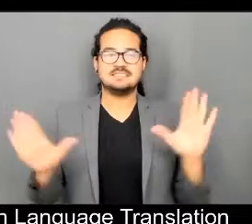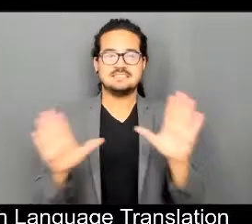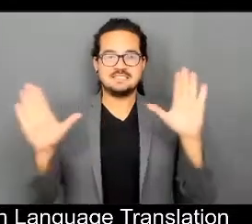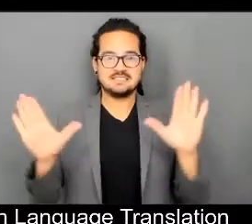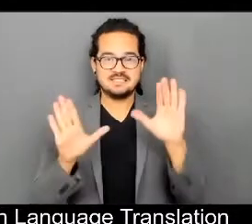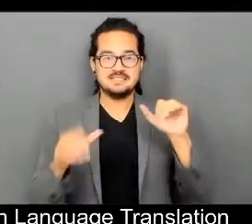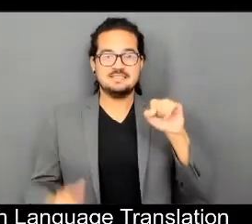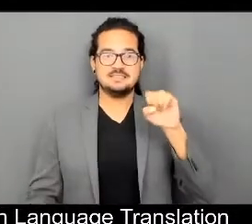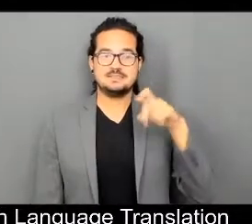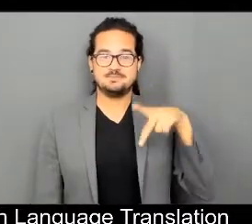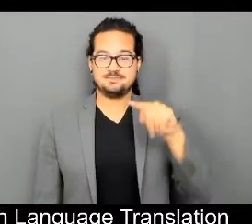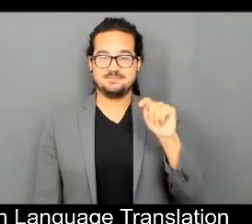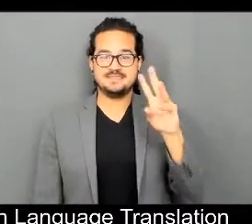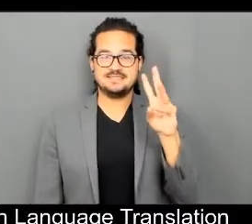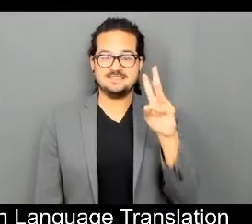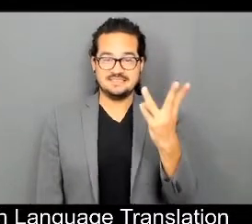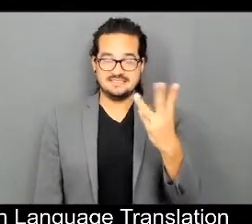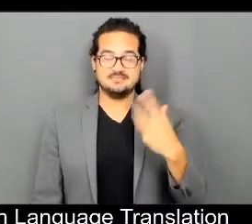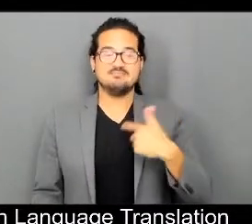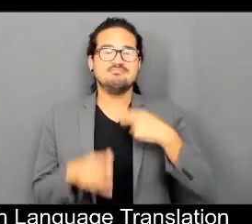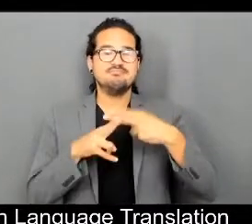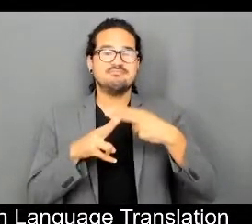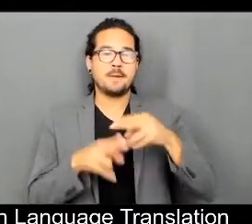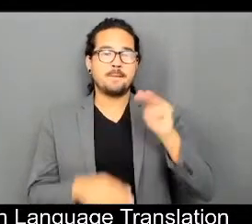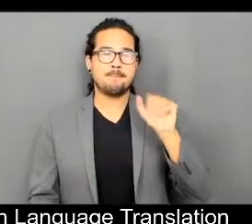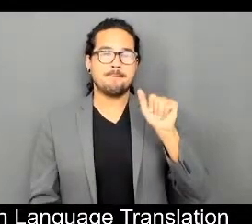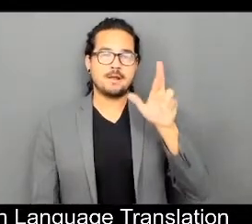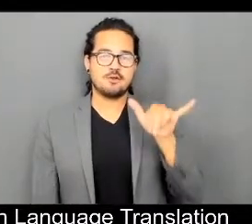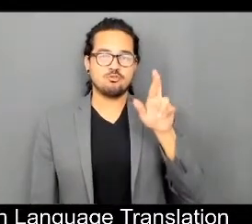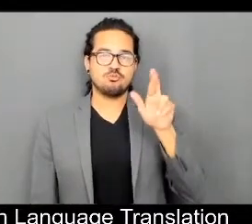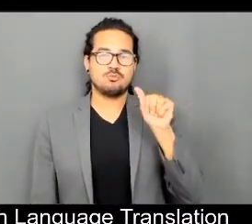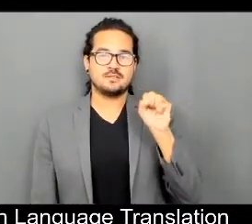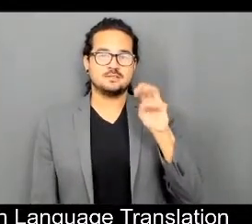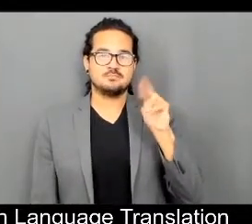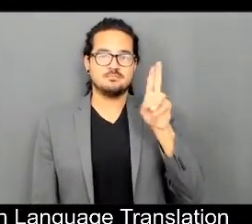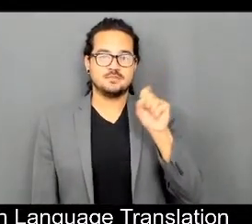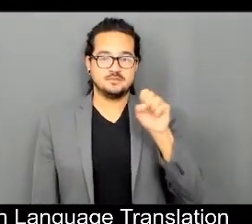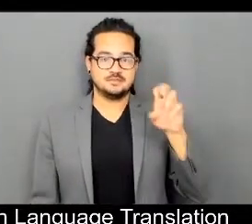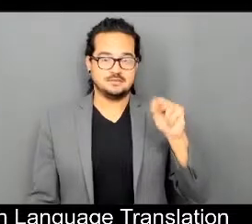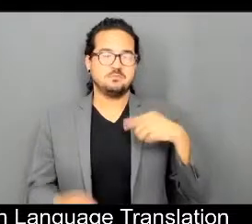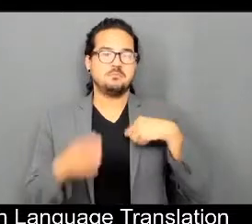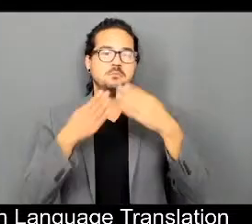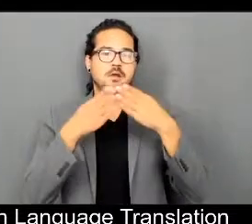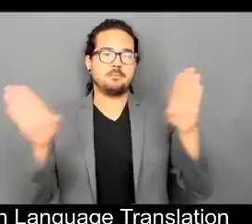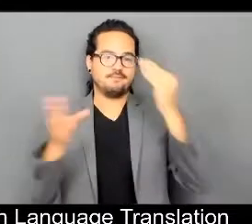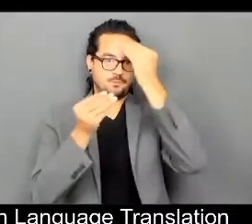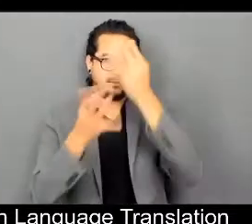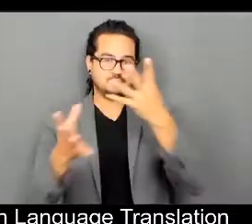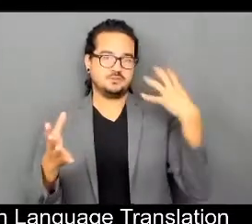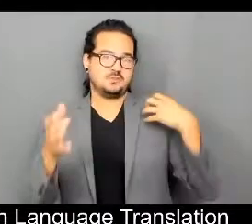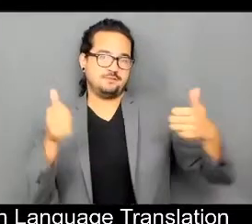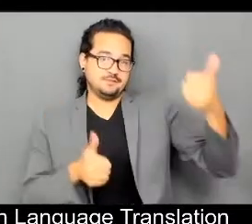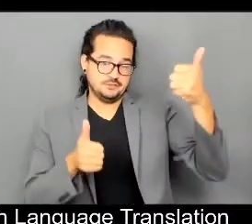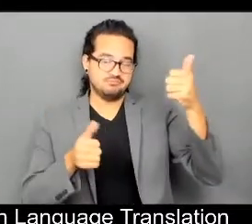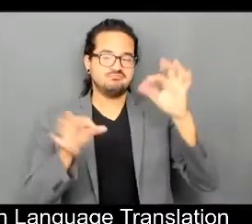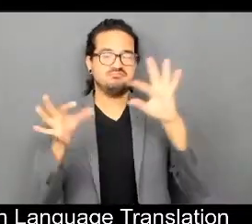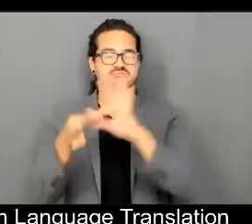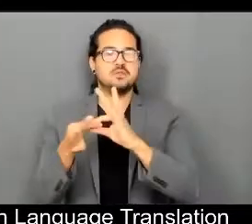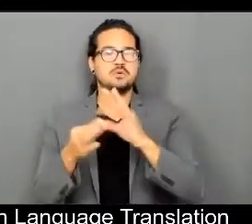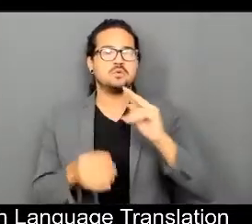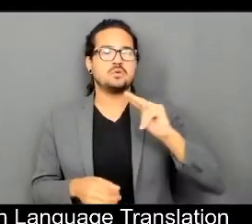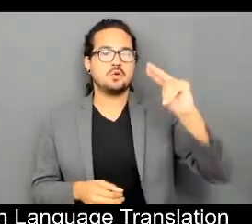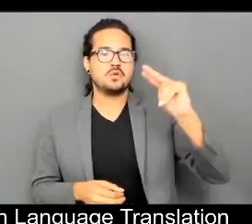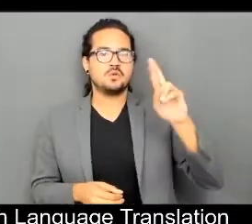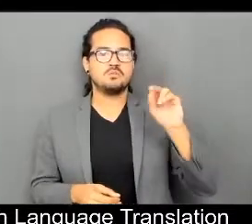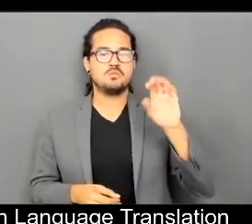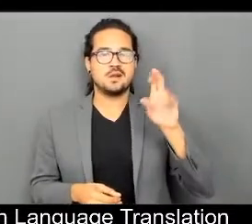Mary Rasmussen, and I'm Information Officer for Northern Rockies Team 2. Today will be the last press briefing that is hosted by